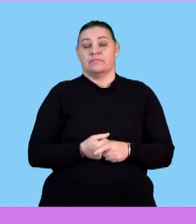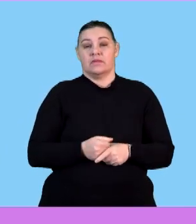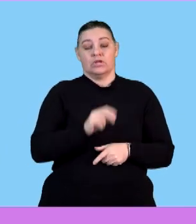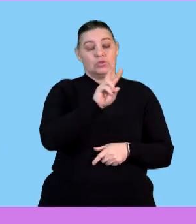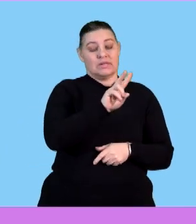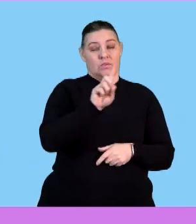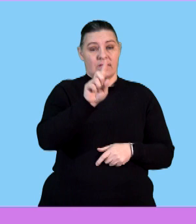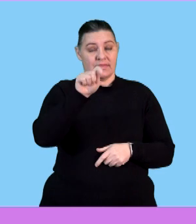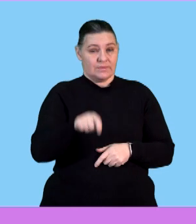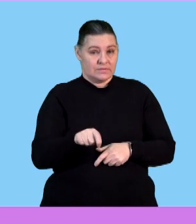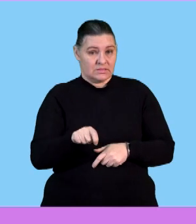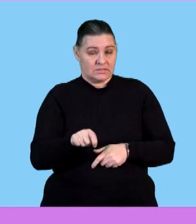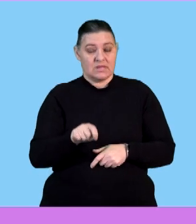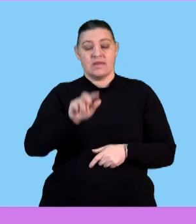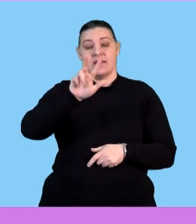me